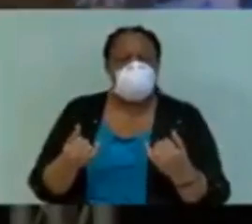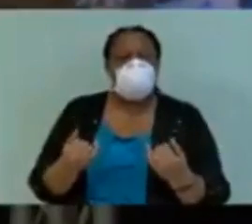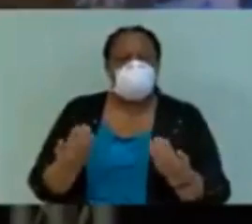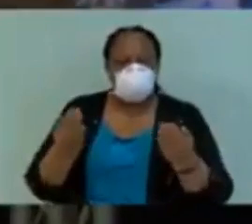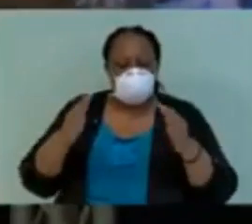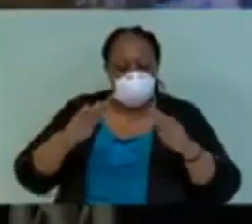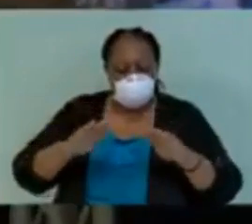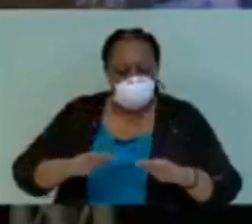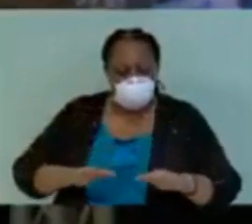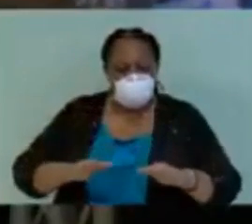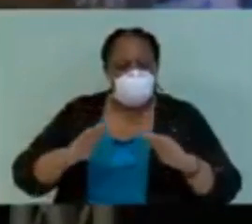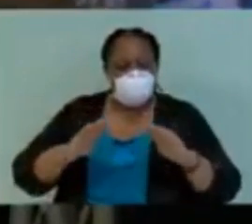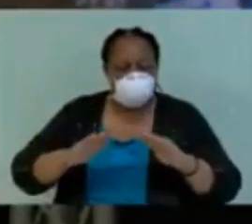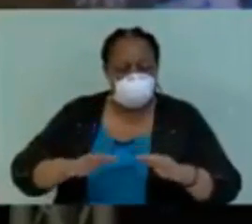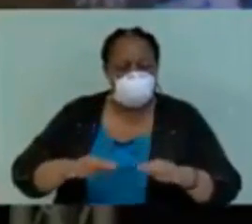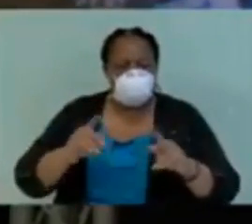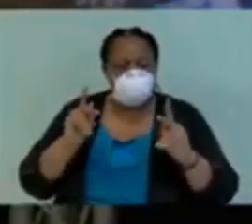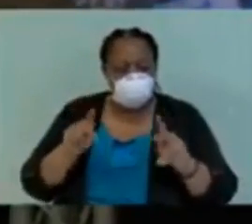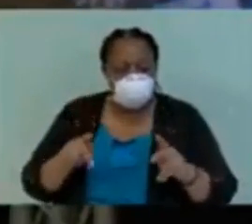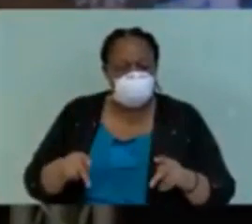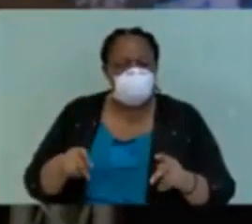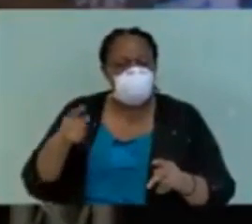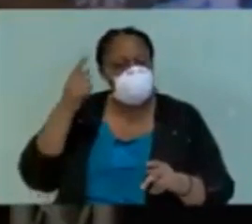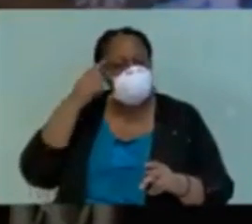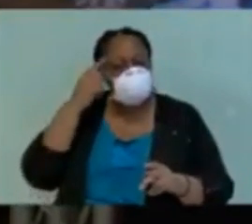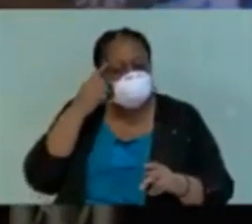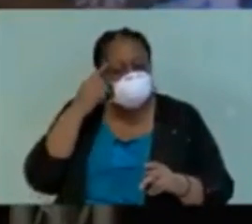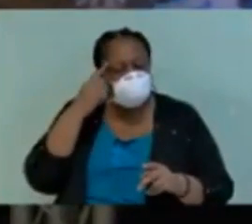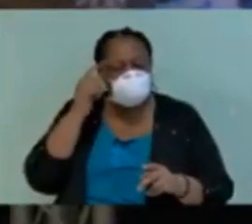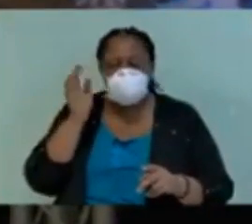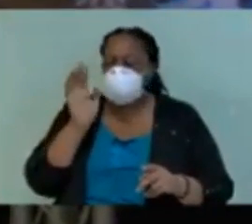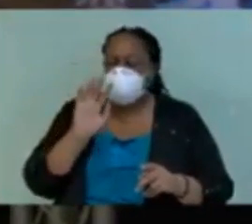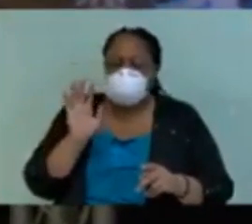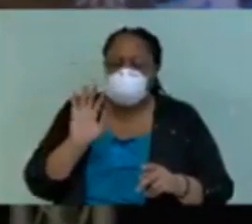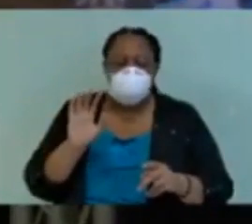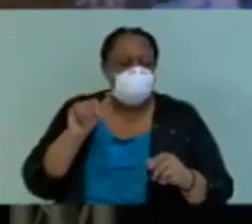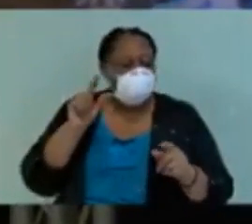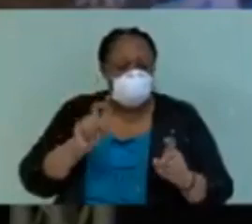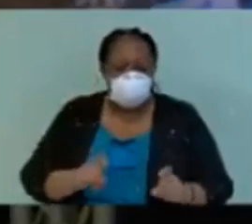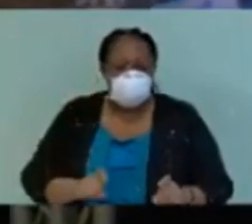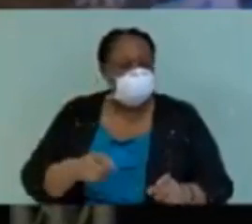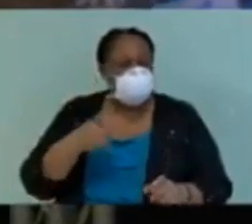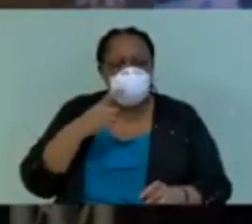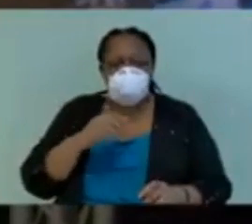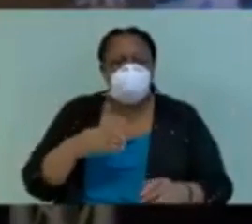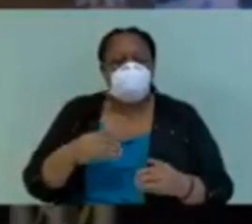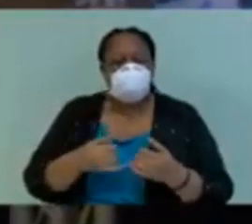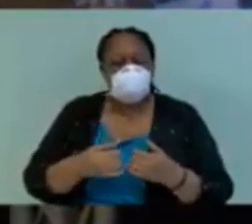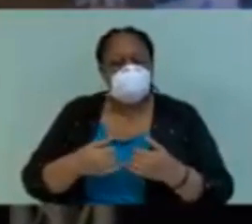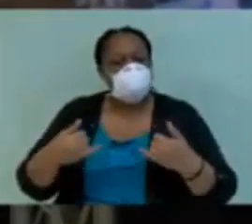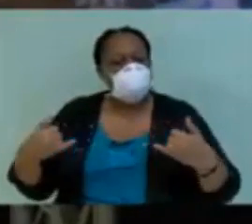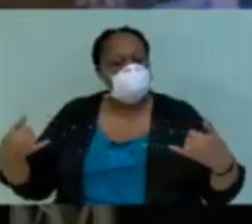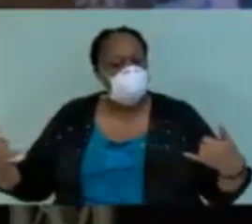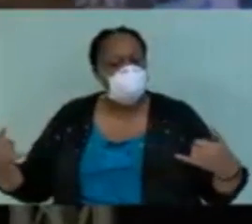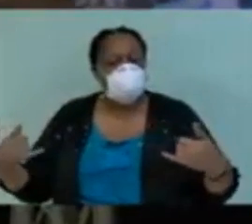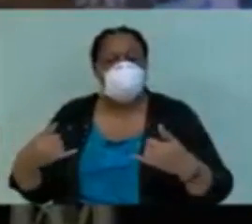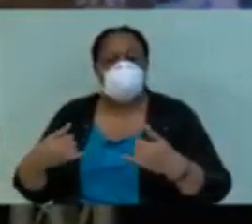especially the security forces. The greatest potential exposure and transmission threat